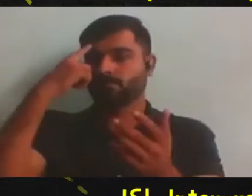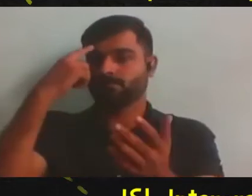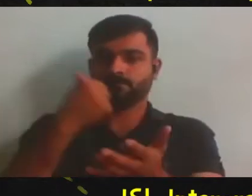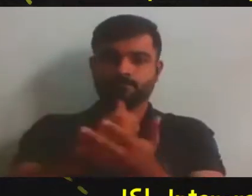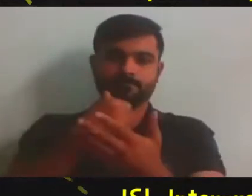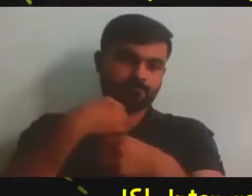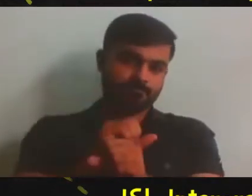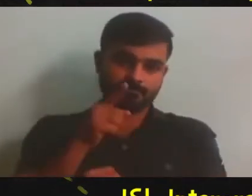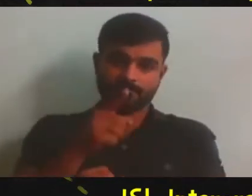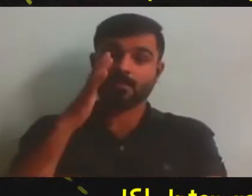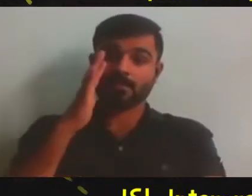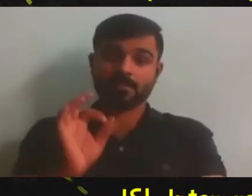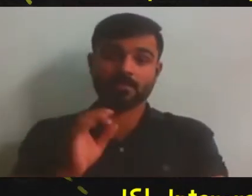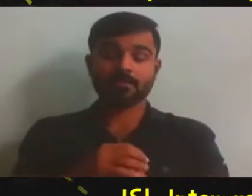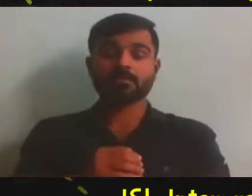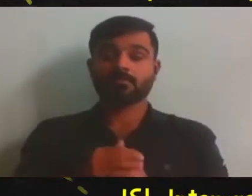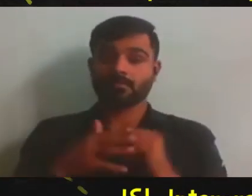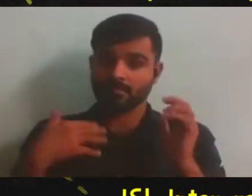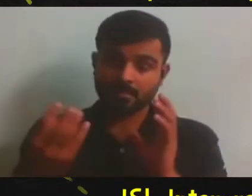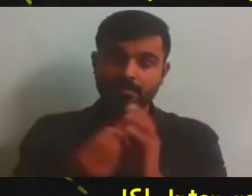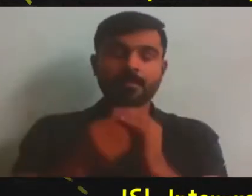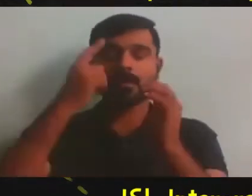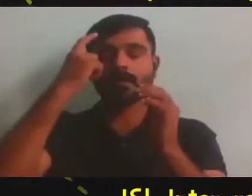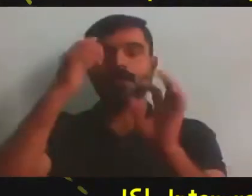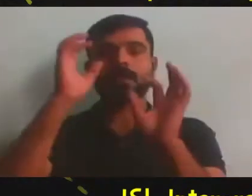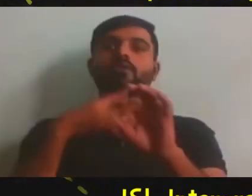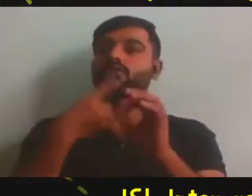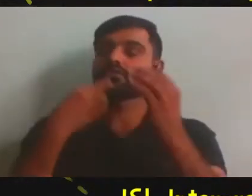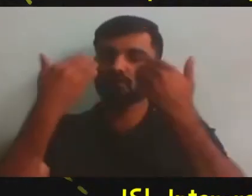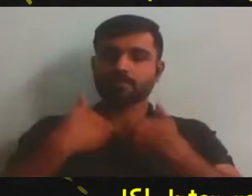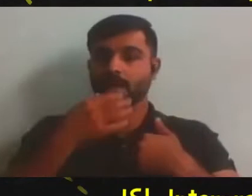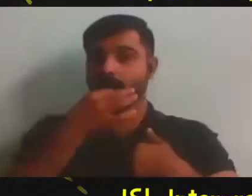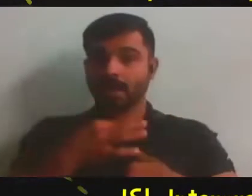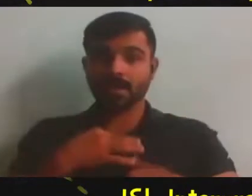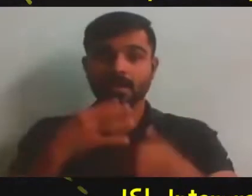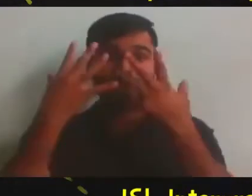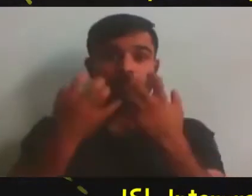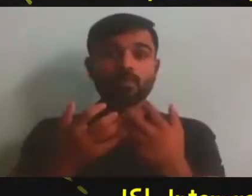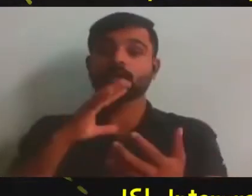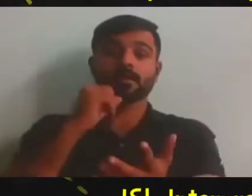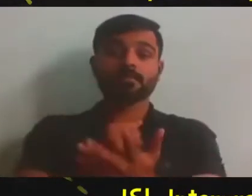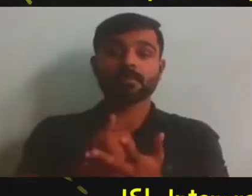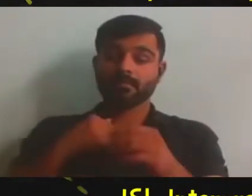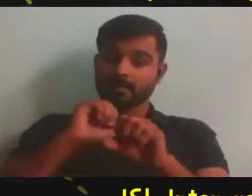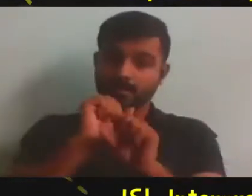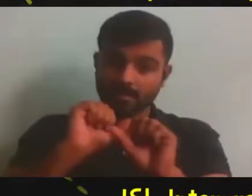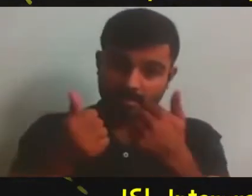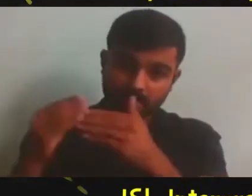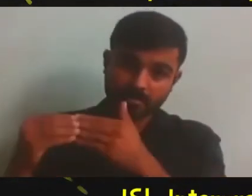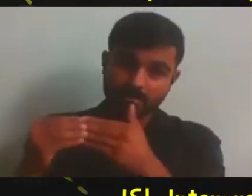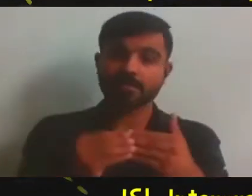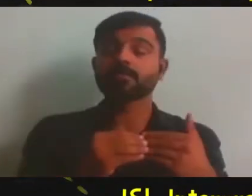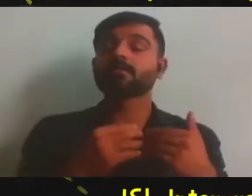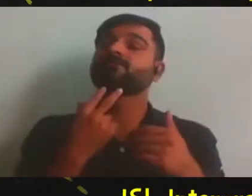it was important to us to be mindful of whom we were asking. We wanted to make sure that we could wade through some of the louder voices,